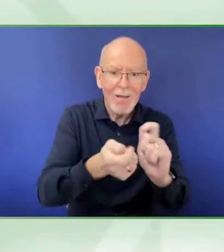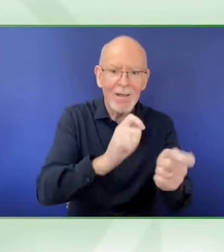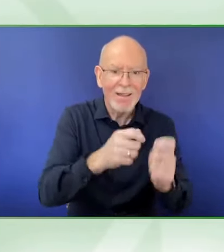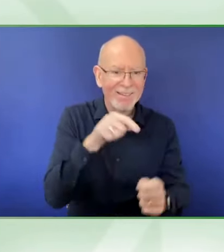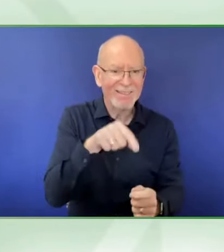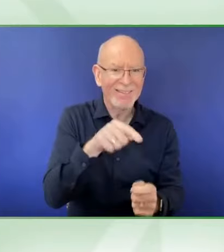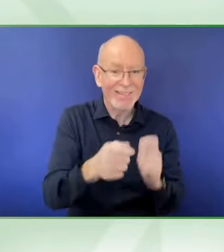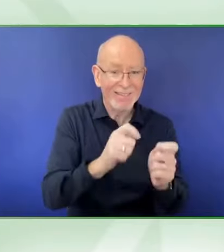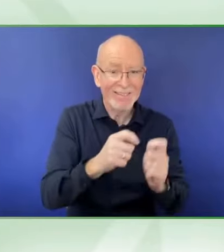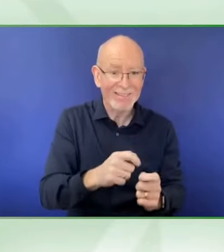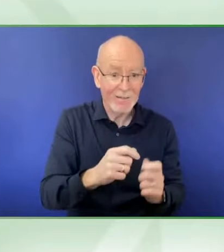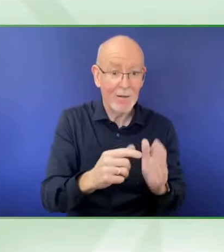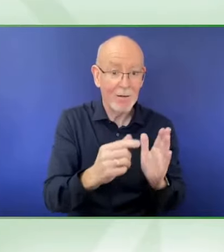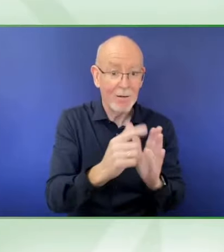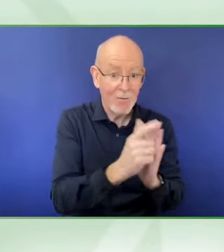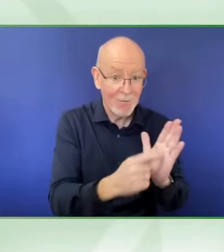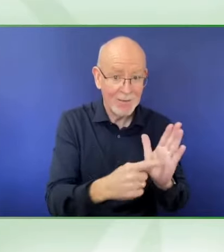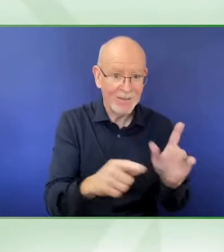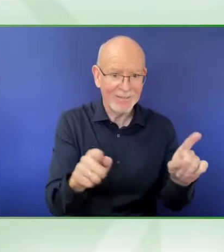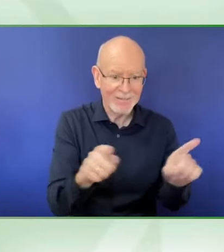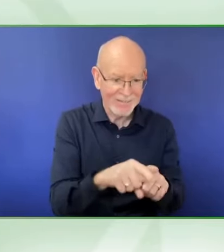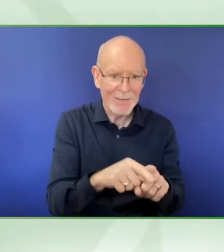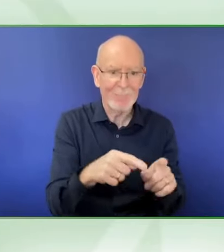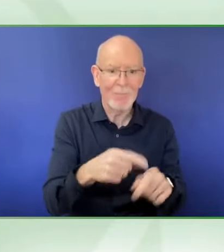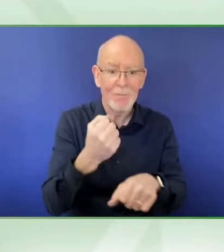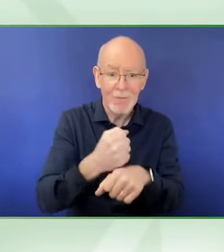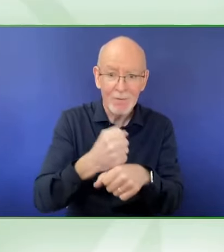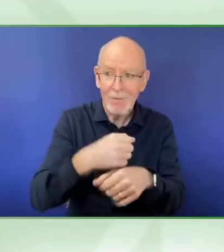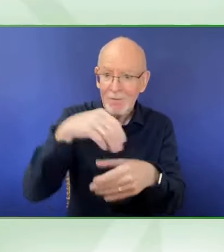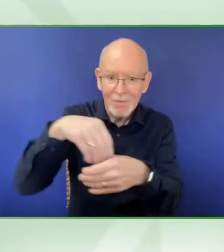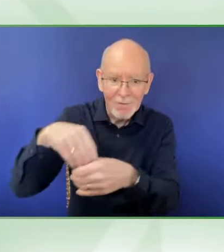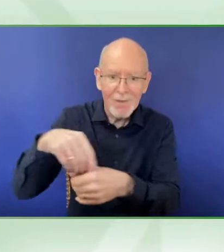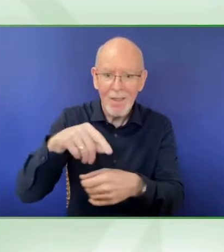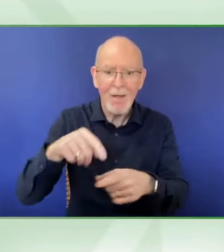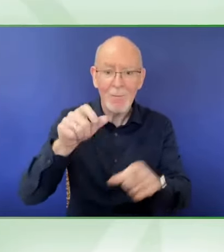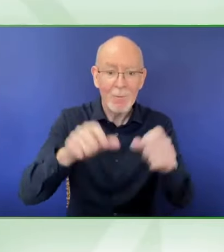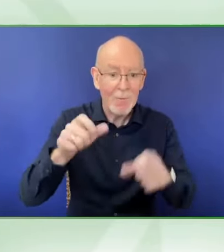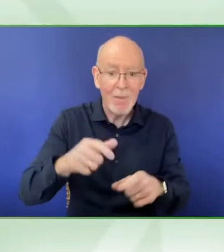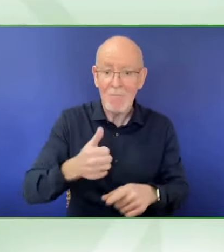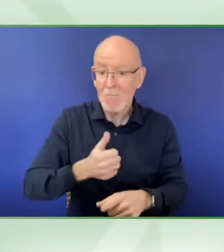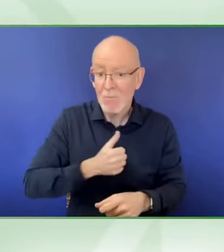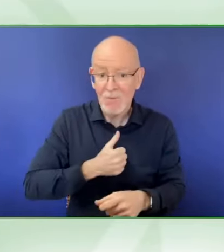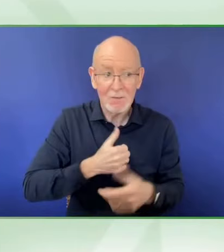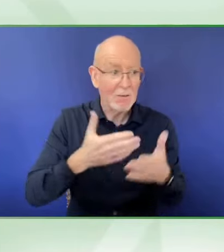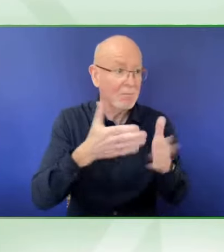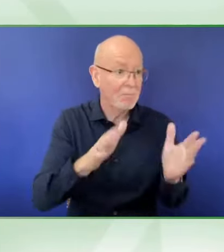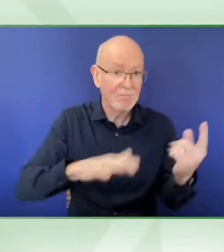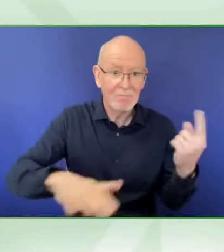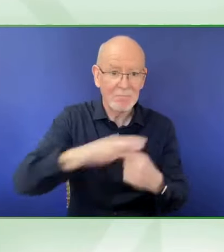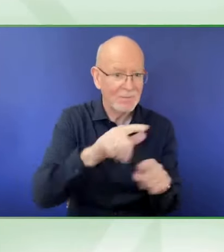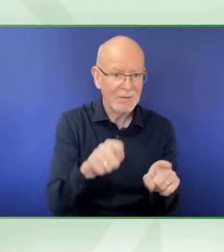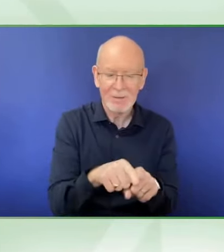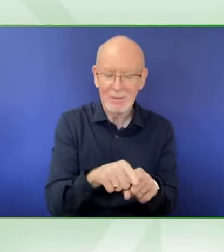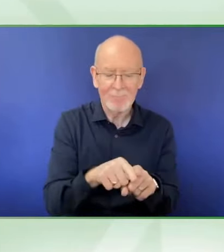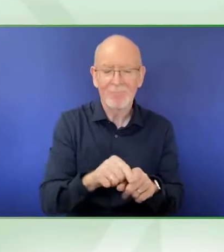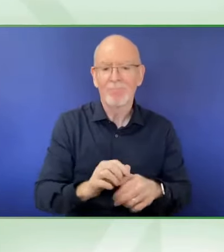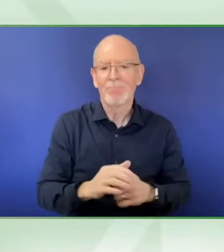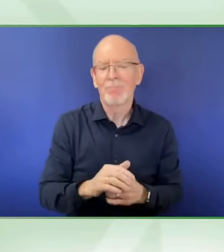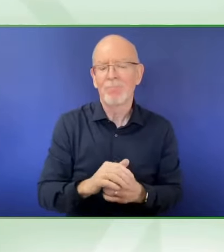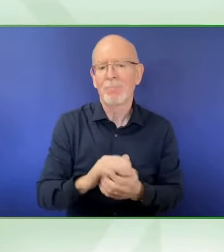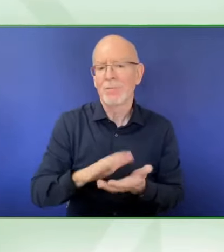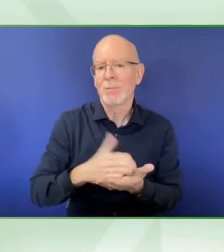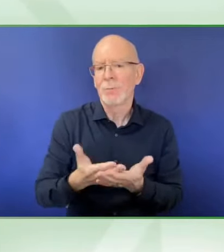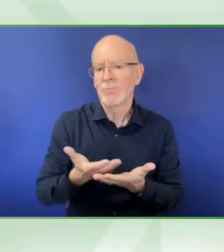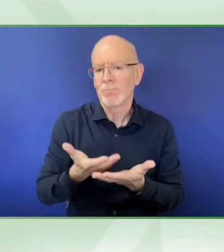with disabilities that are working hard on that, but on astronomy, accessibility on astronomy would be culture, it would be access to